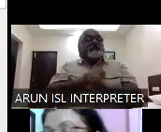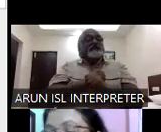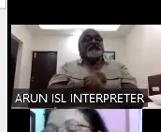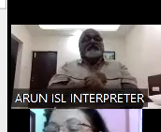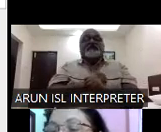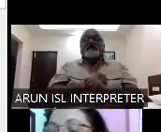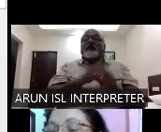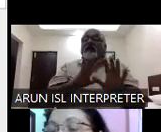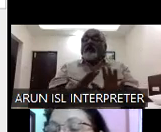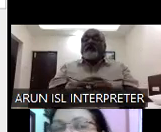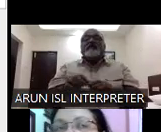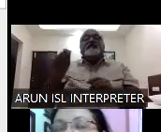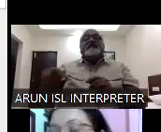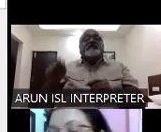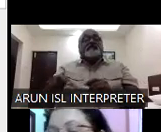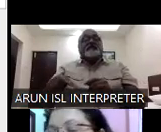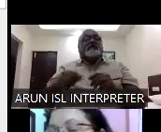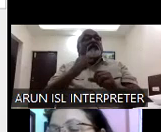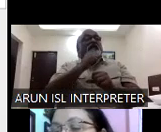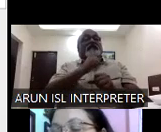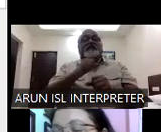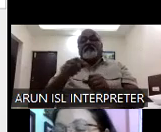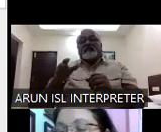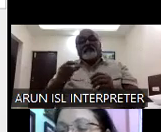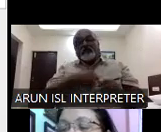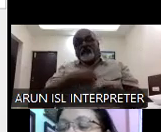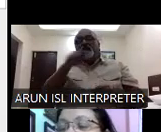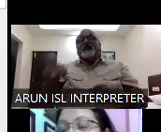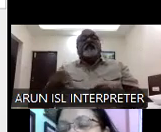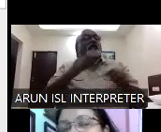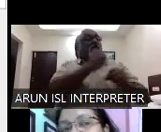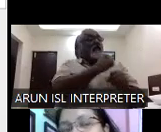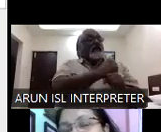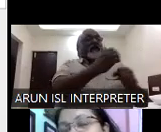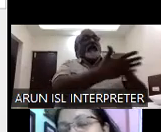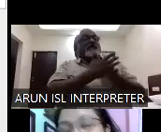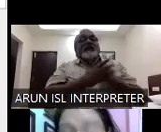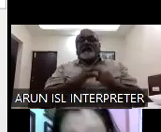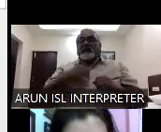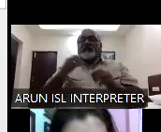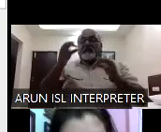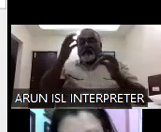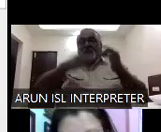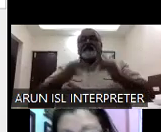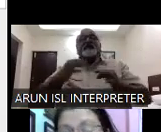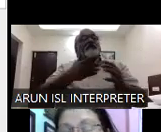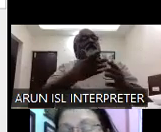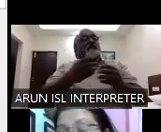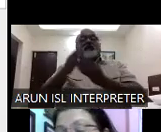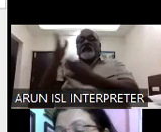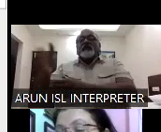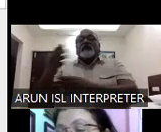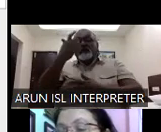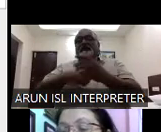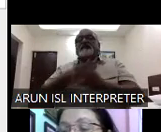only comes when there is a dispute between the government and the individual. So this has been resolved by the judiciary. There's